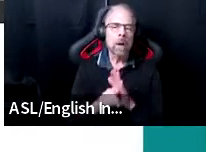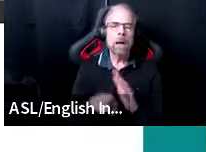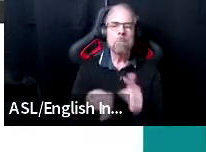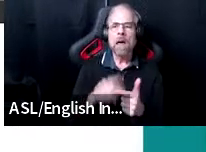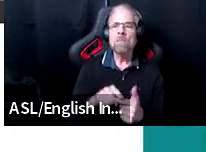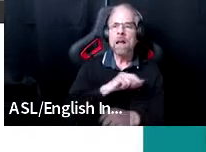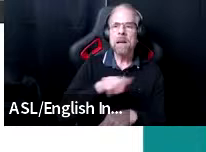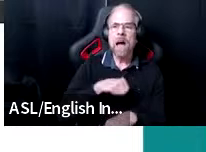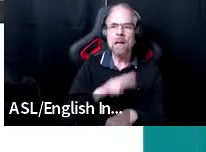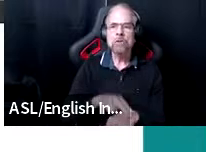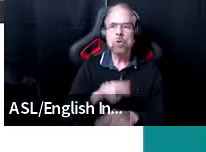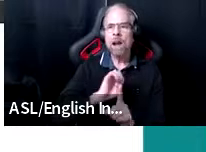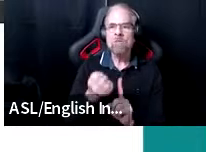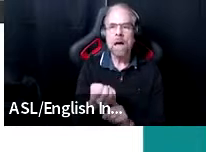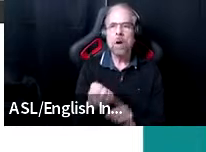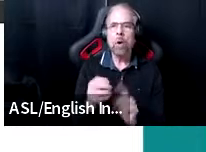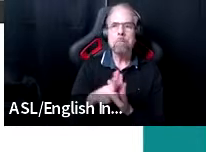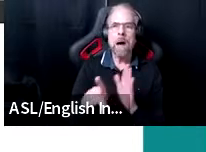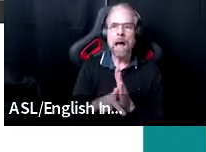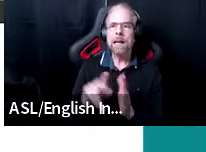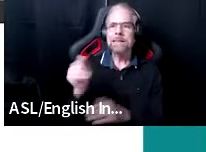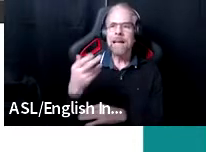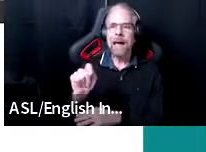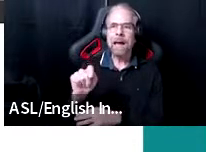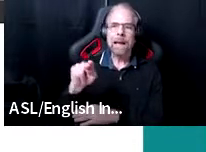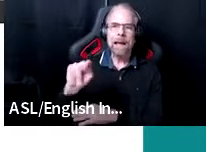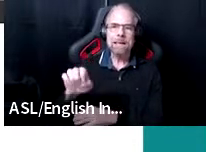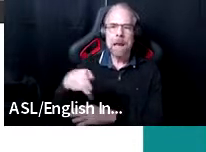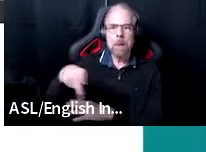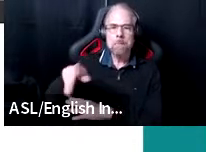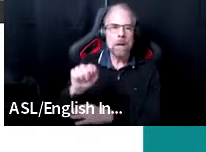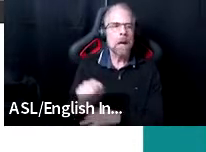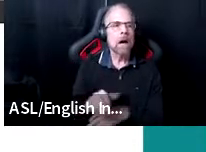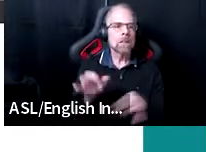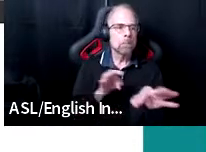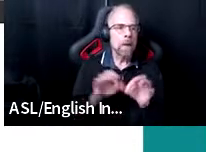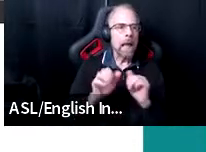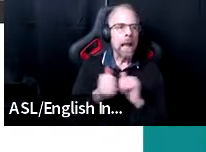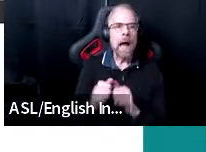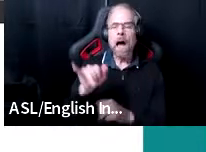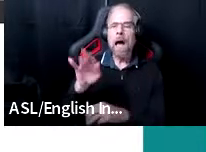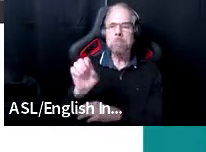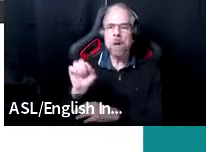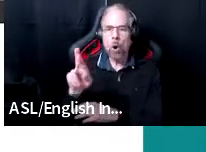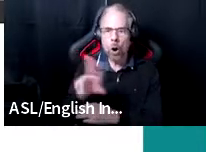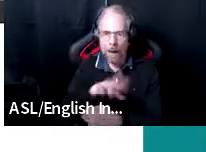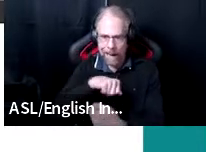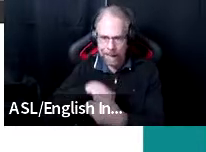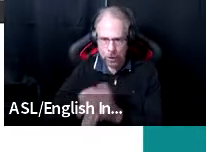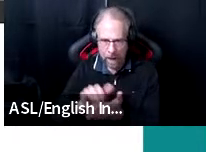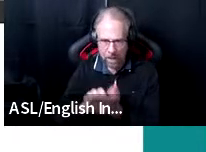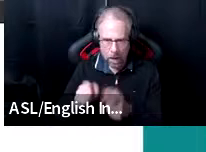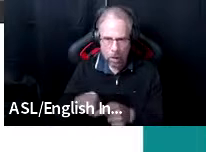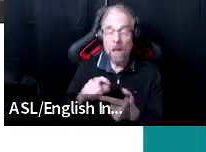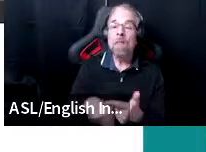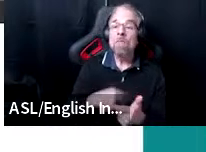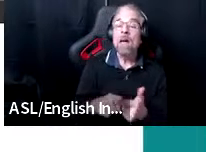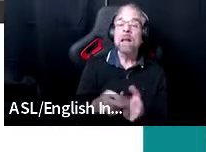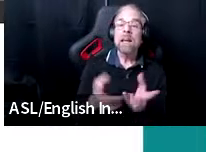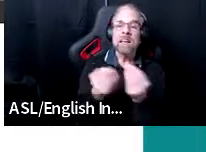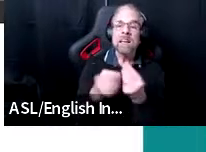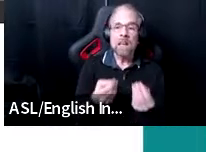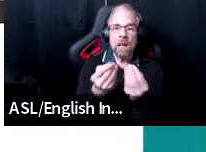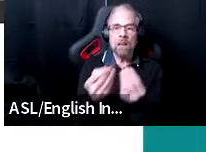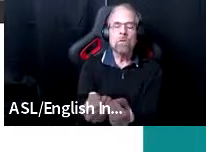Act, talk about how IBR entered that, give you an overview of the specific aspects